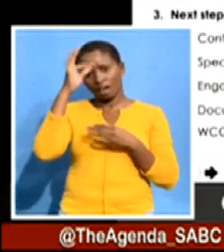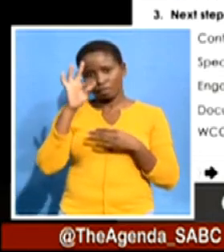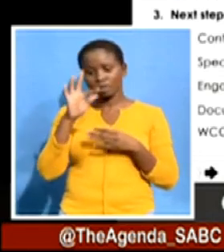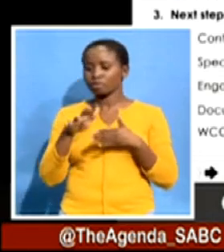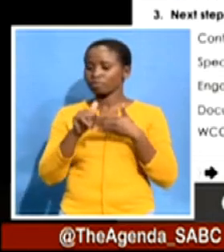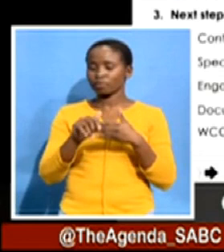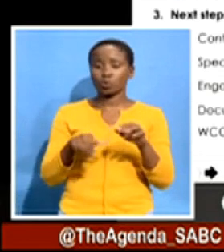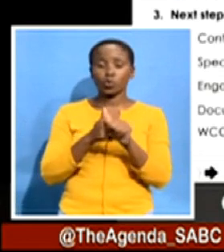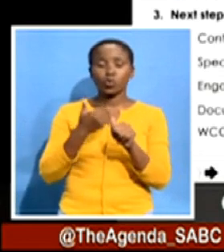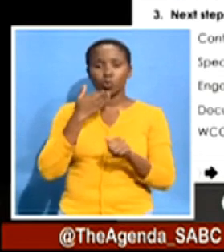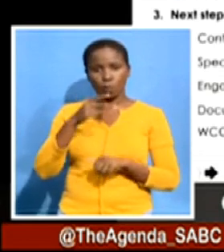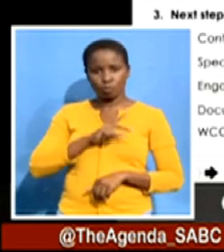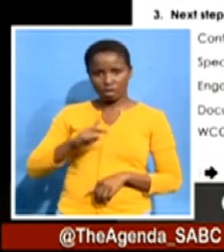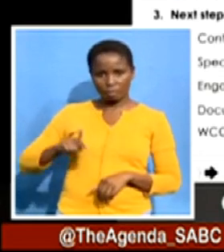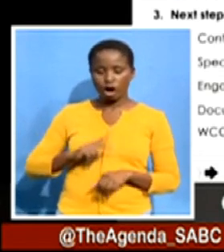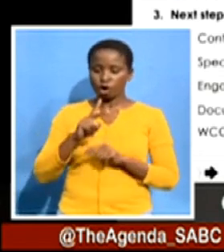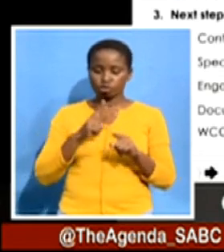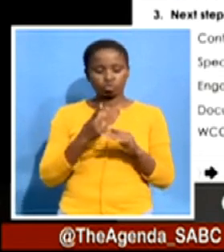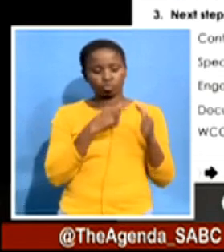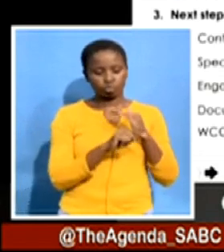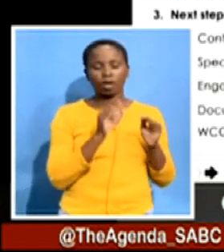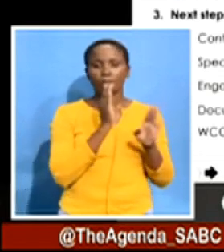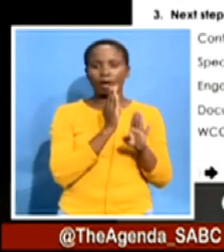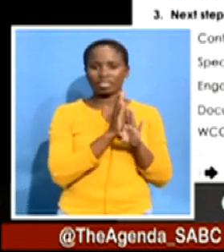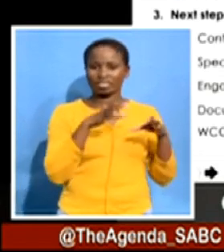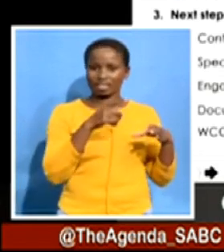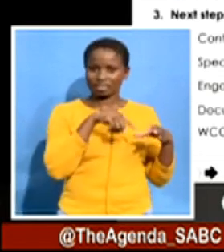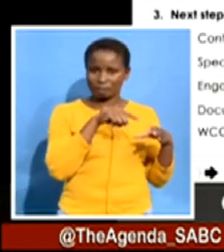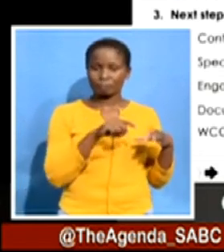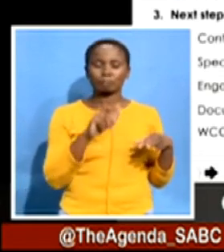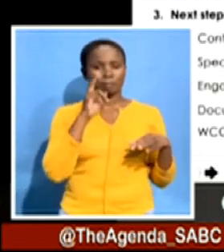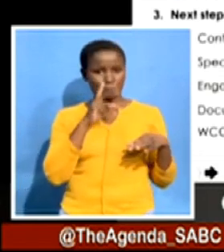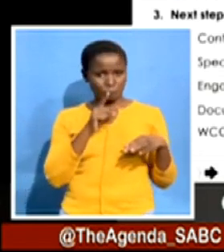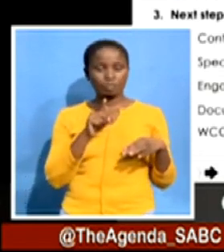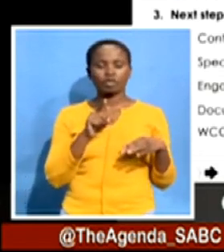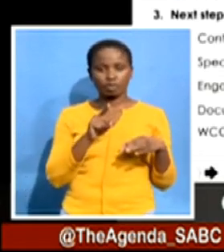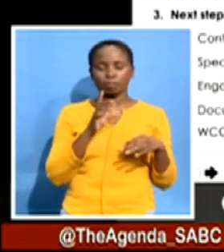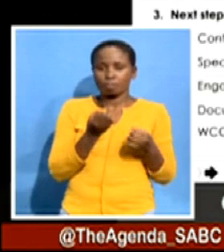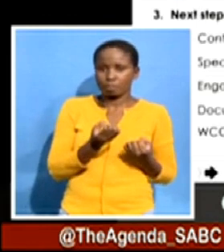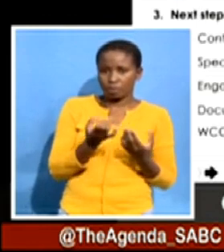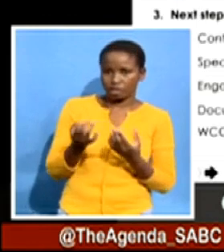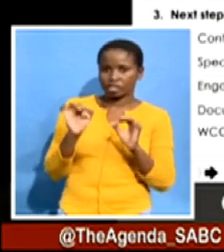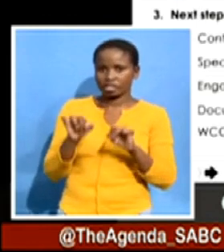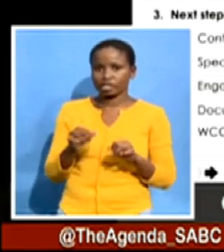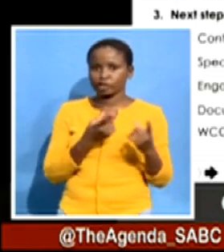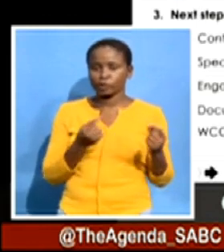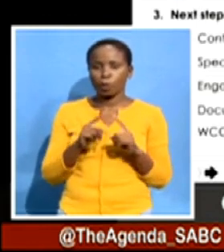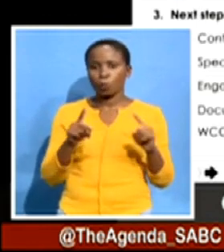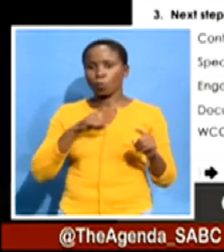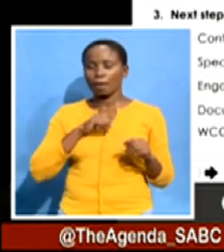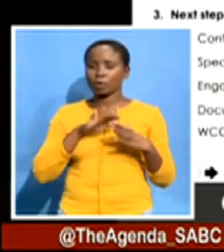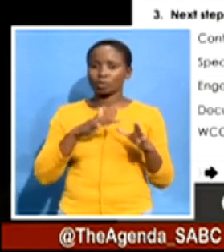We're also looking at liability and no-fault provisions because those are going to be the key considerations when we do go into